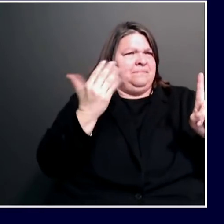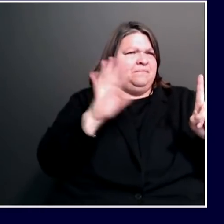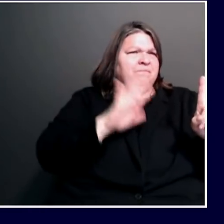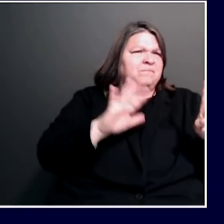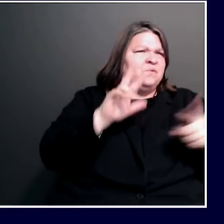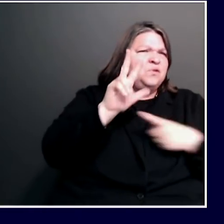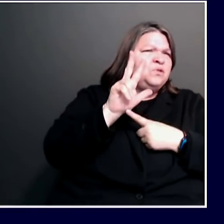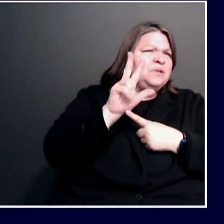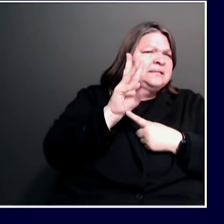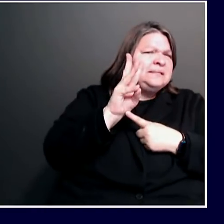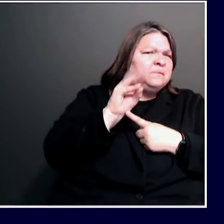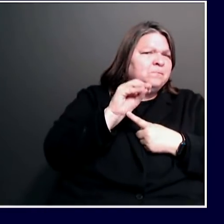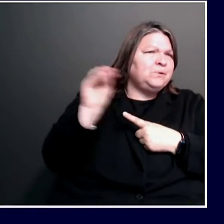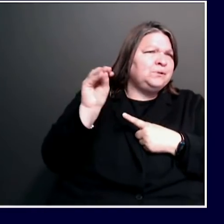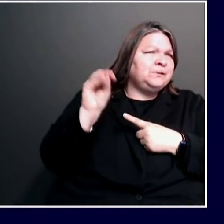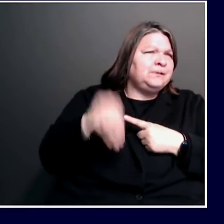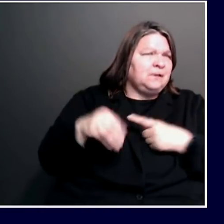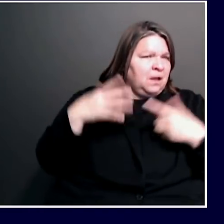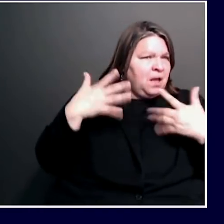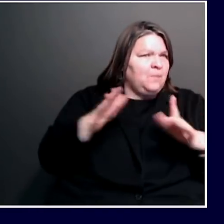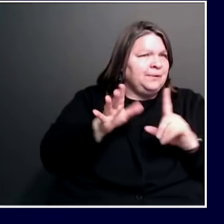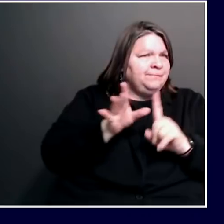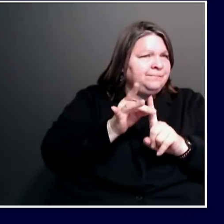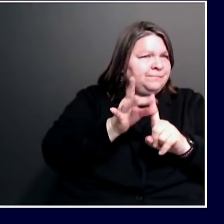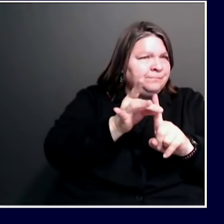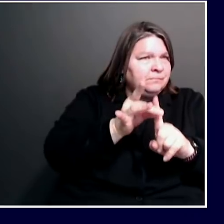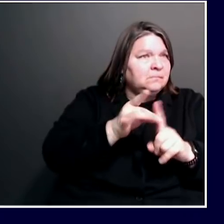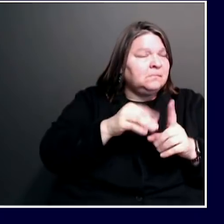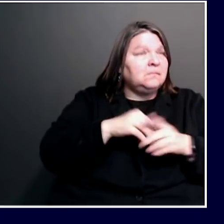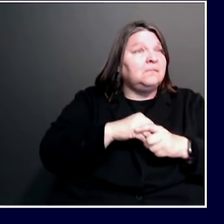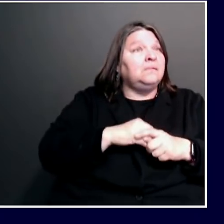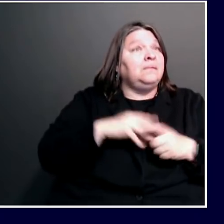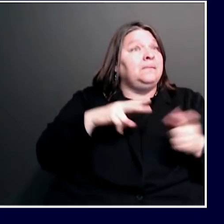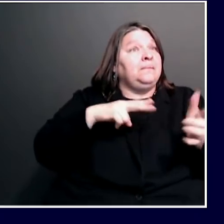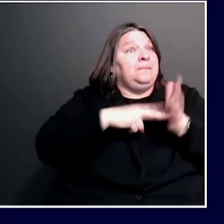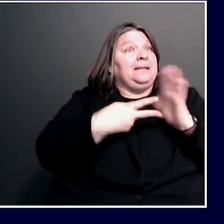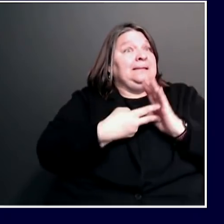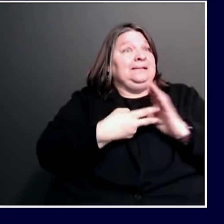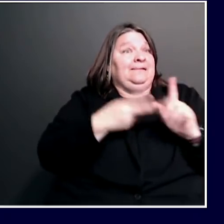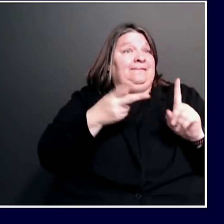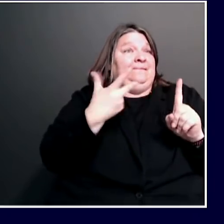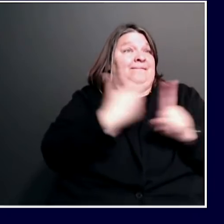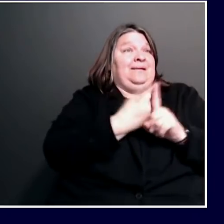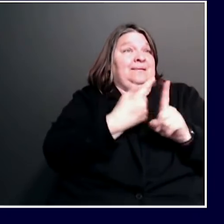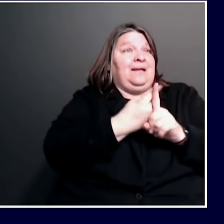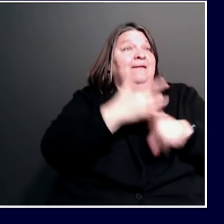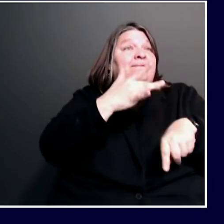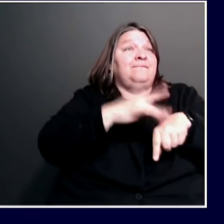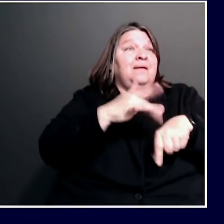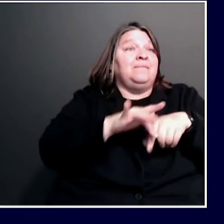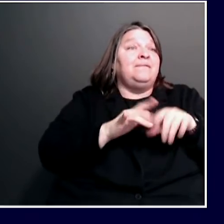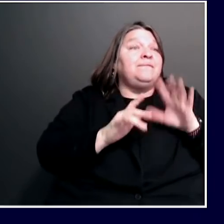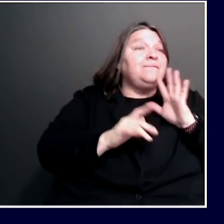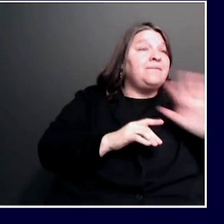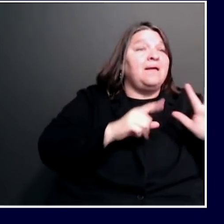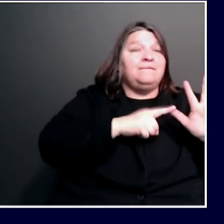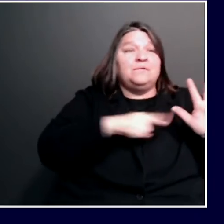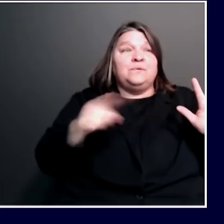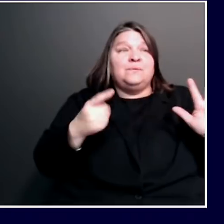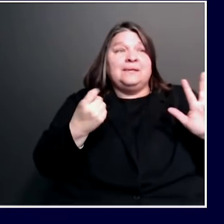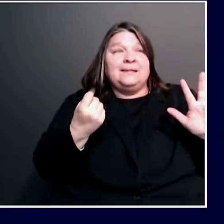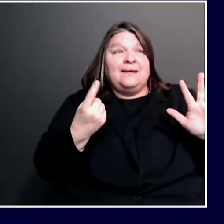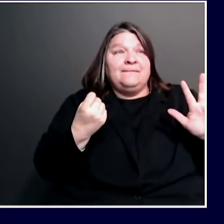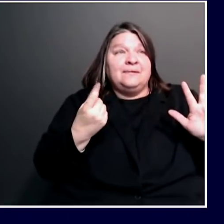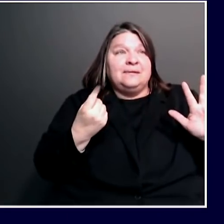dashboard. The vaccine's been available for that age group, 5 to 11, for about 3 months now, all of November, all of December, all of January.